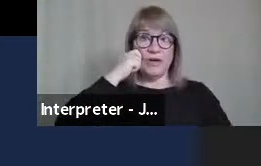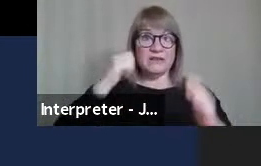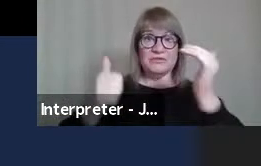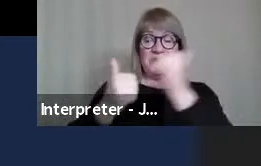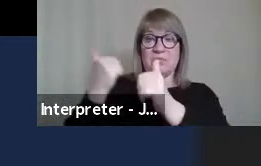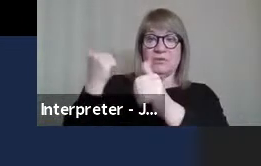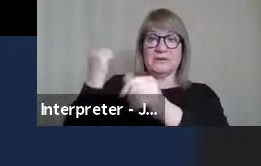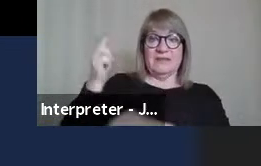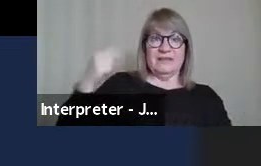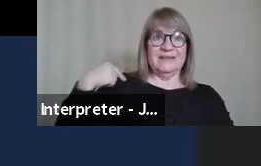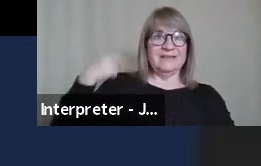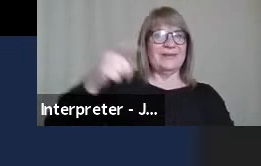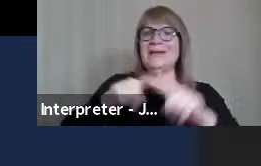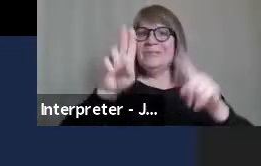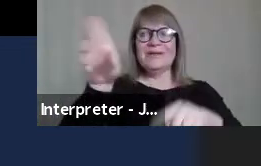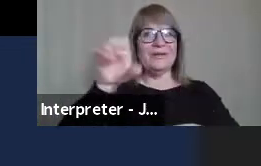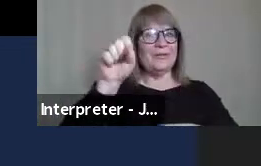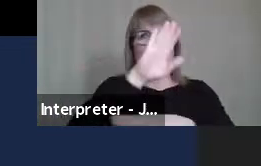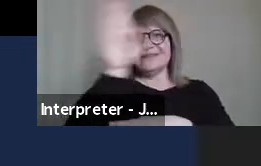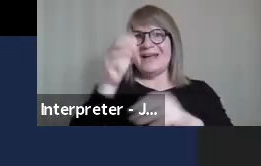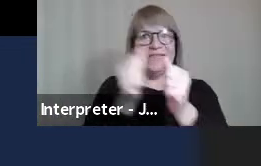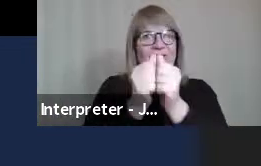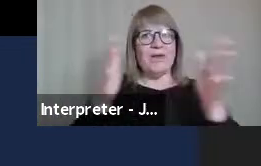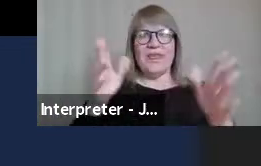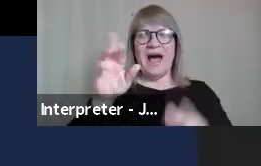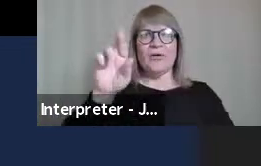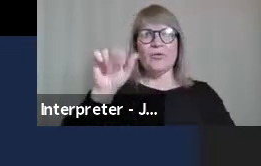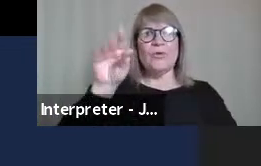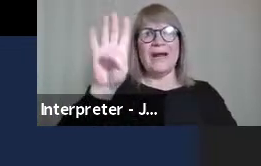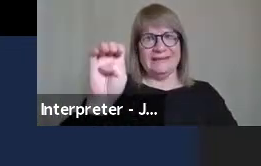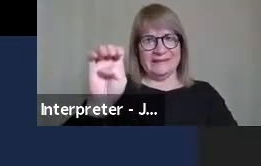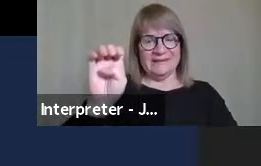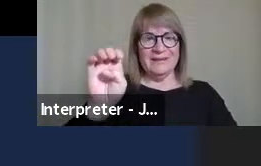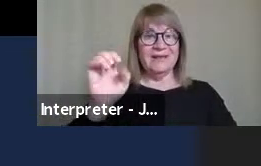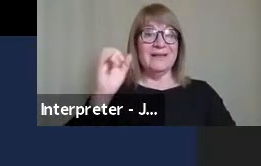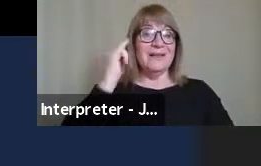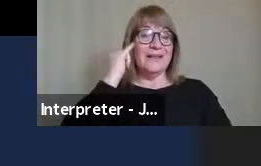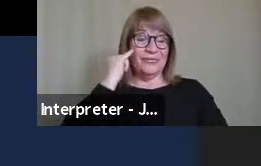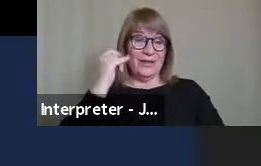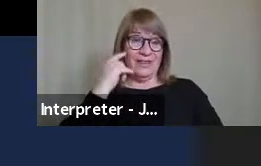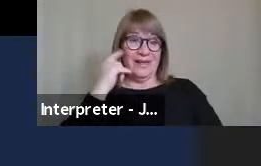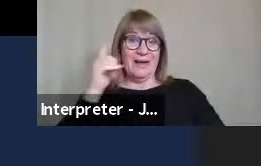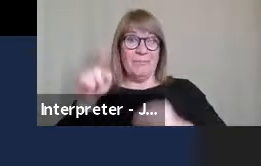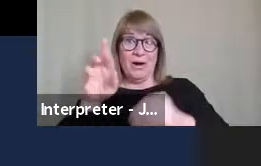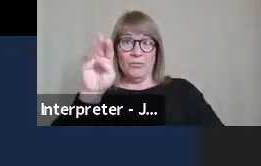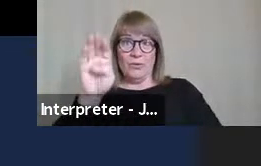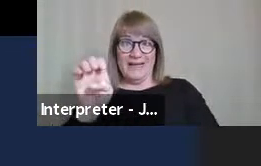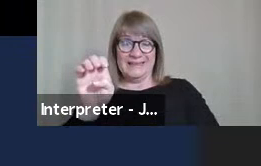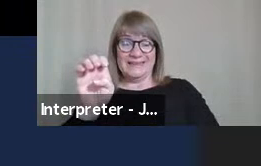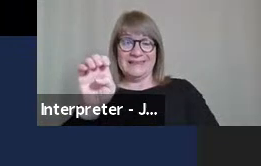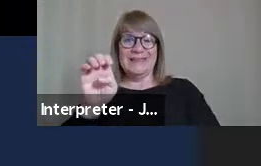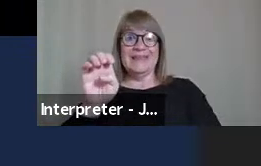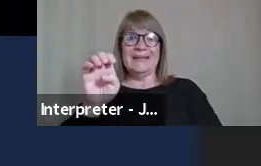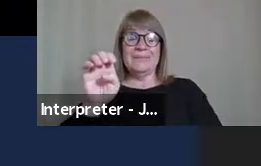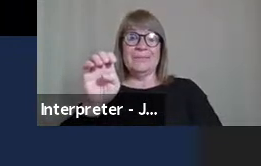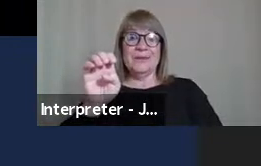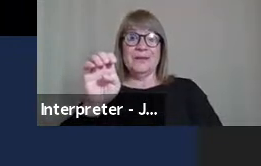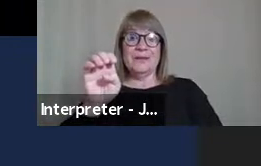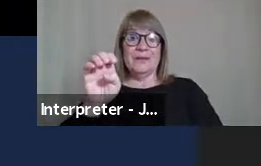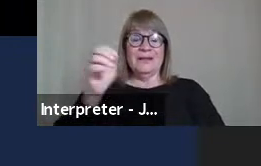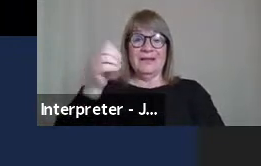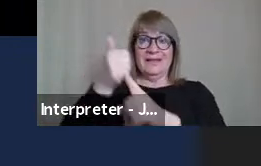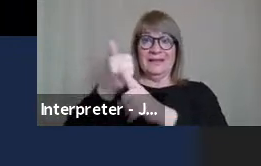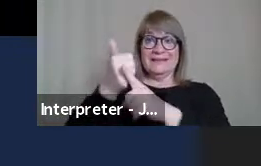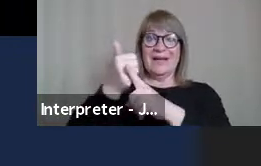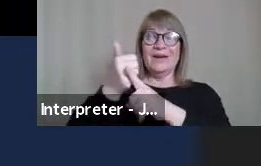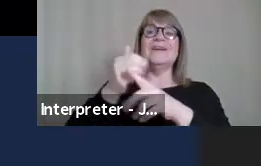has never been without it and if we consider race as the child of racism and not the father which is a quote by coats